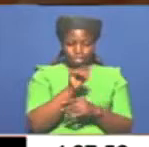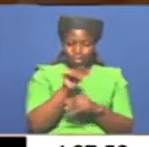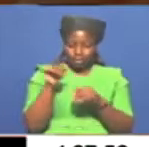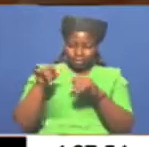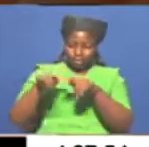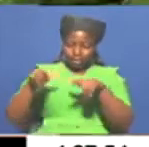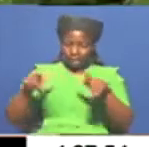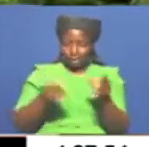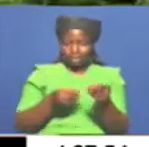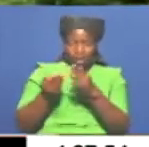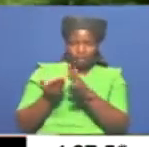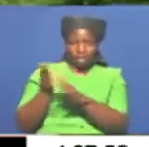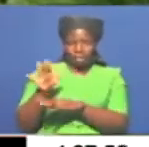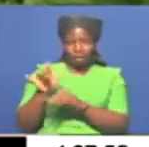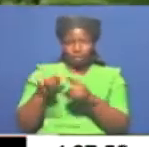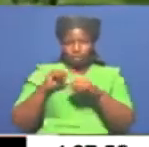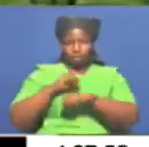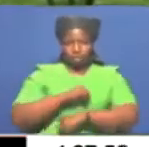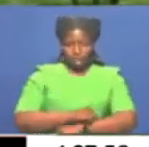to the school.